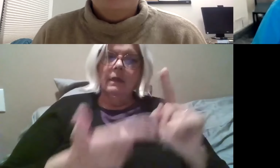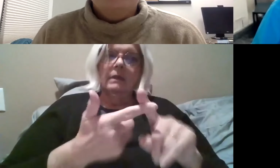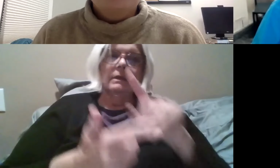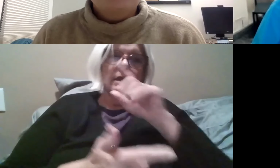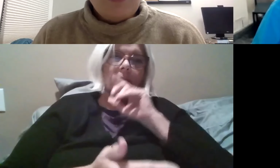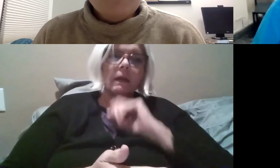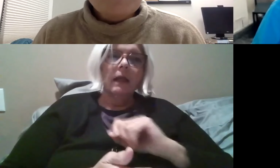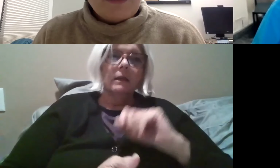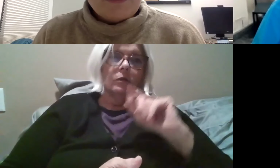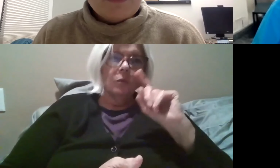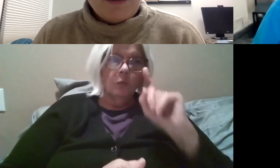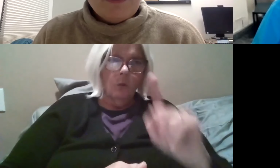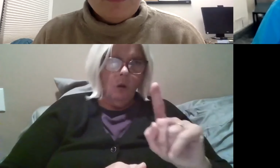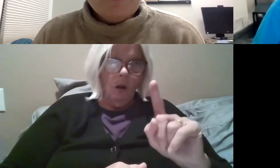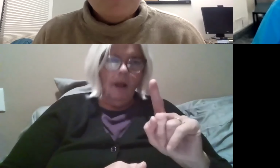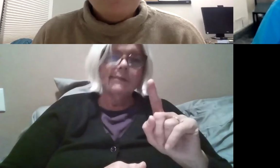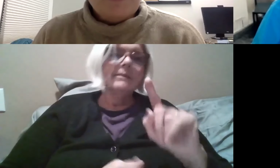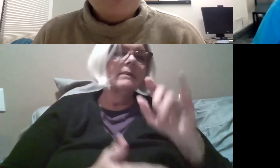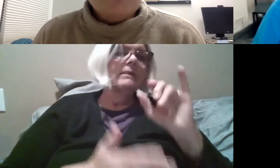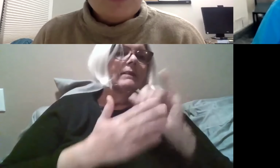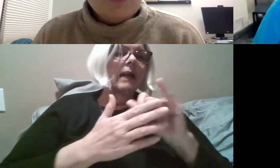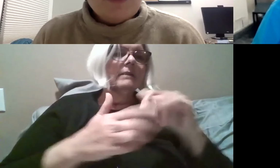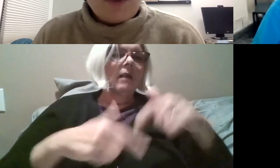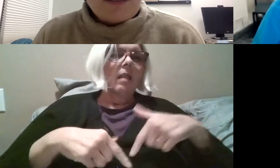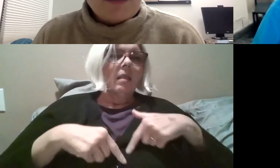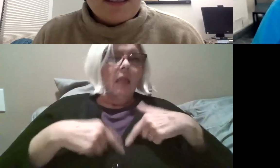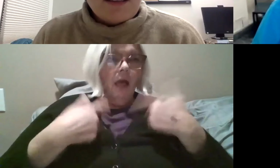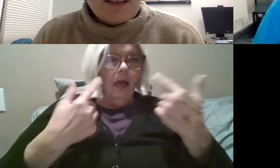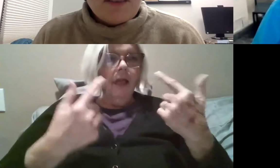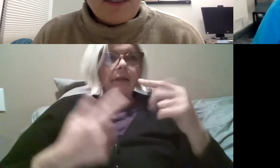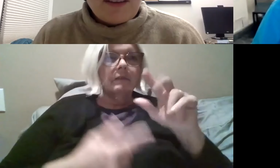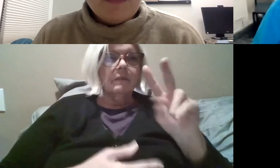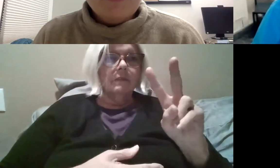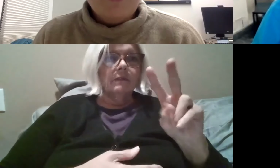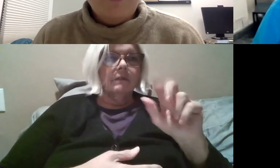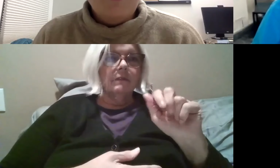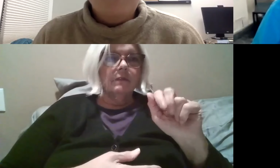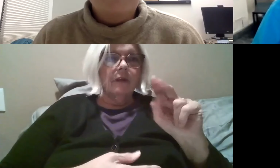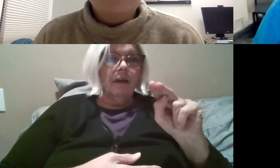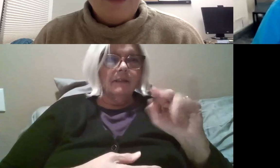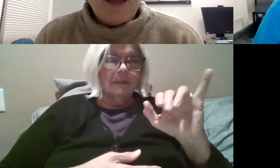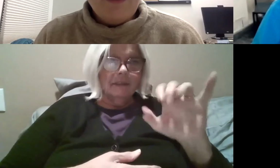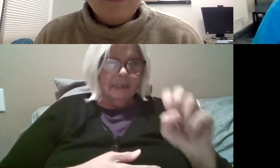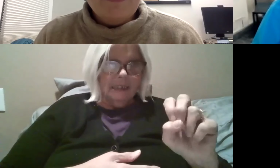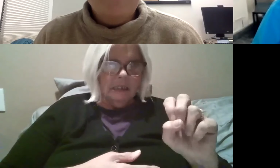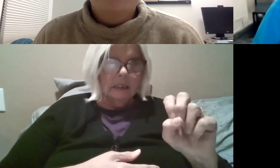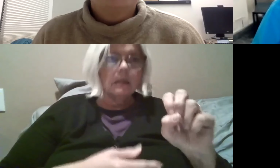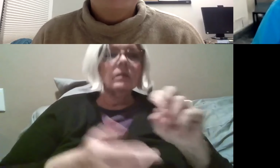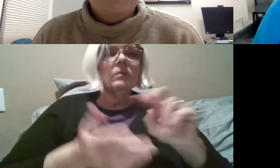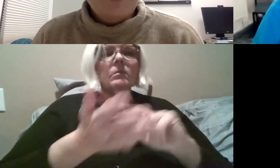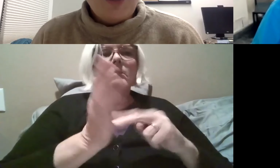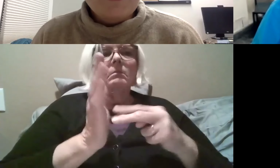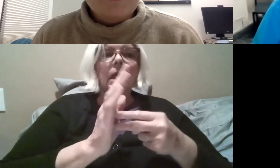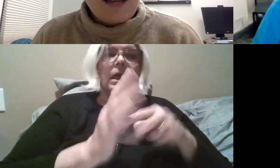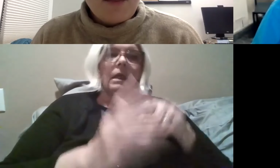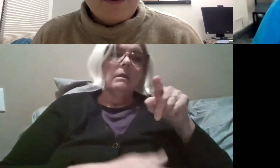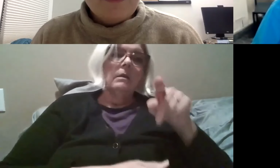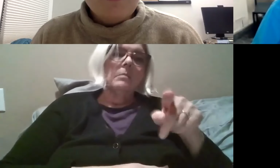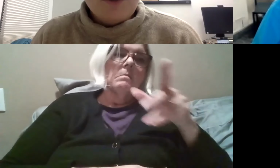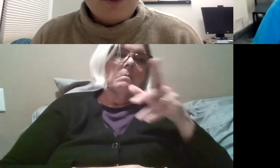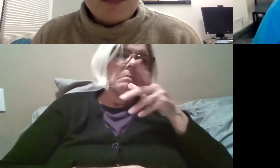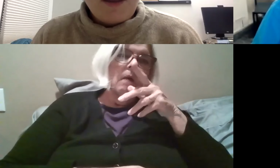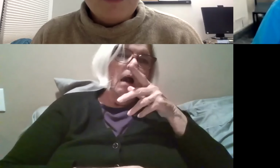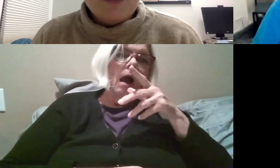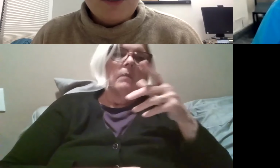chickenpox, the mom's antibodies can actually still be present in the infant, and can cause a